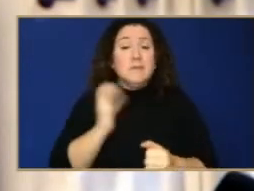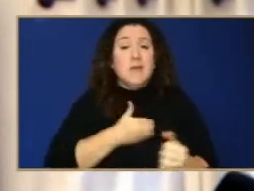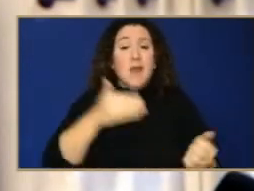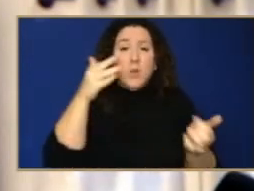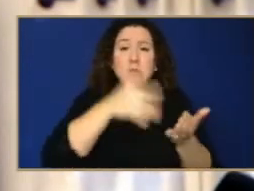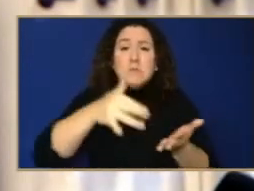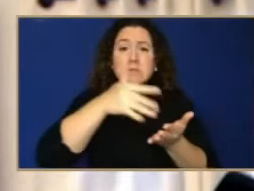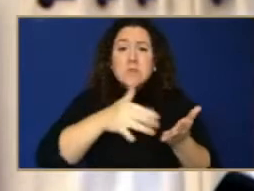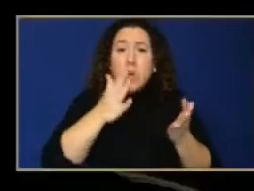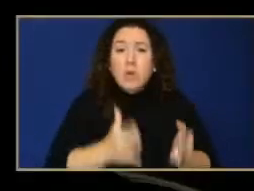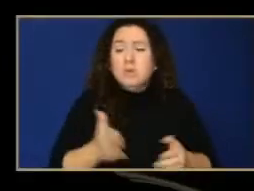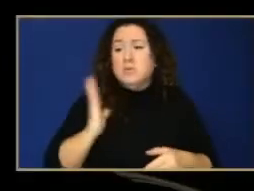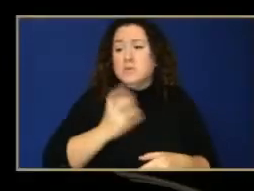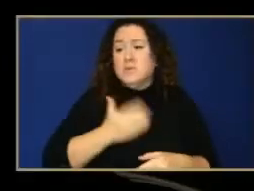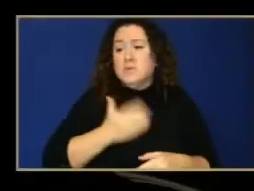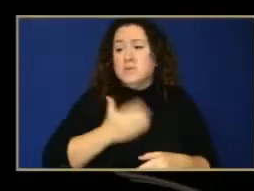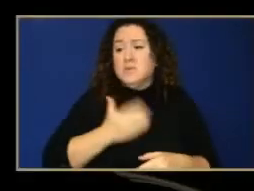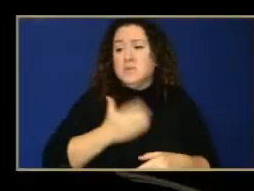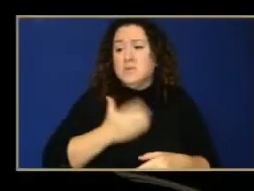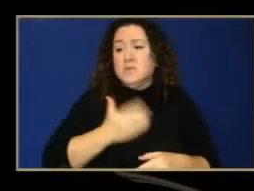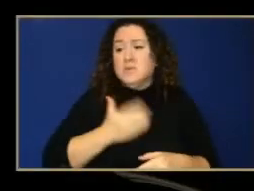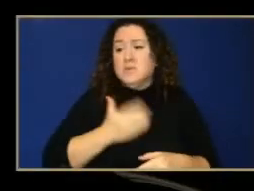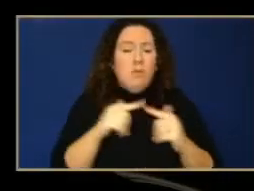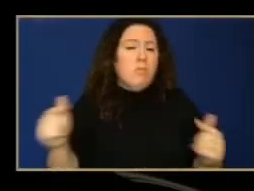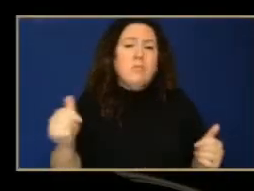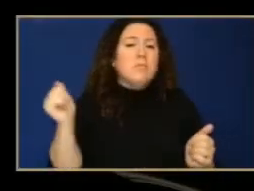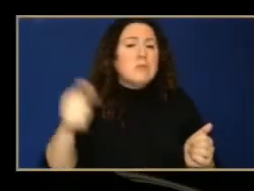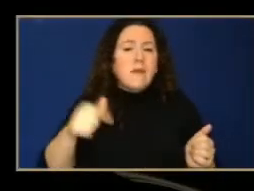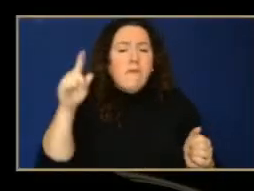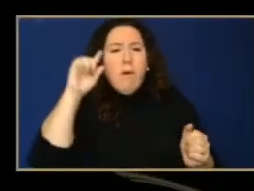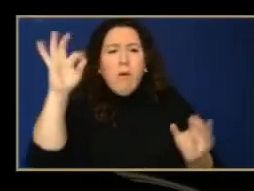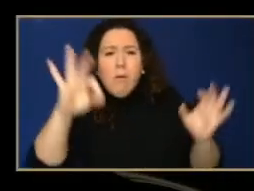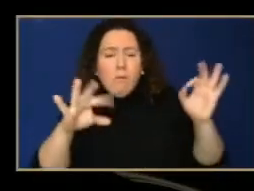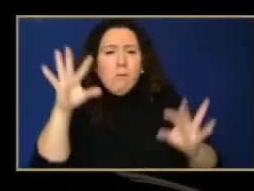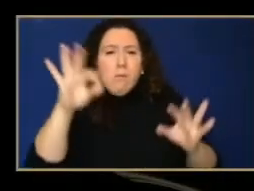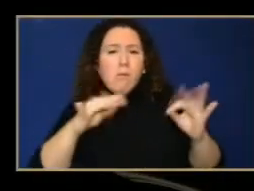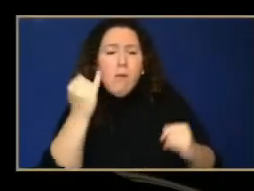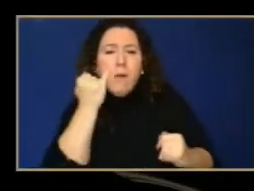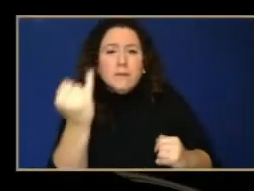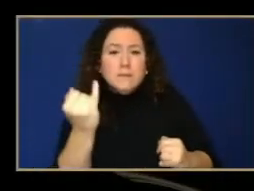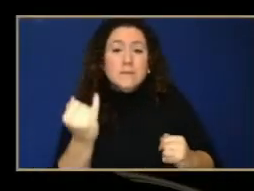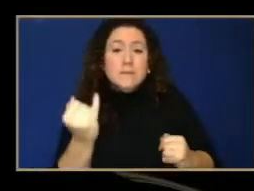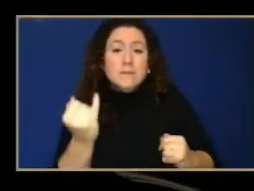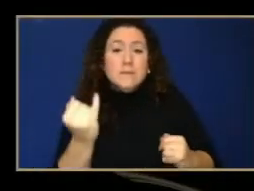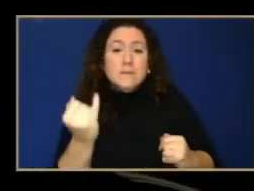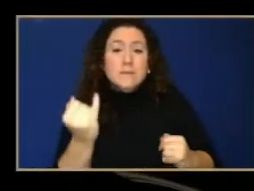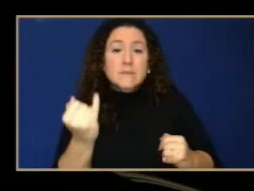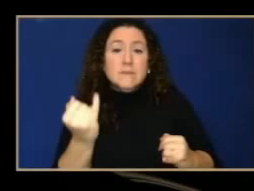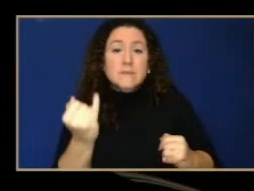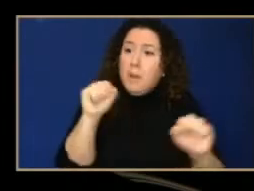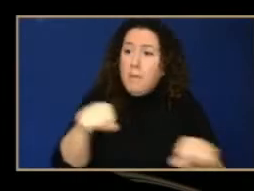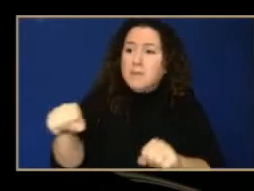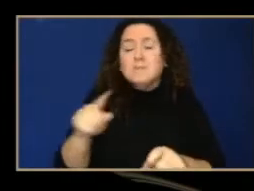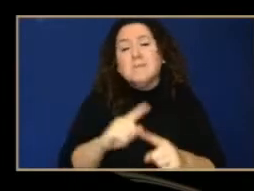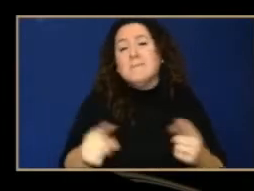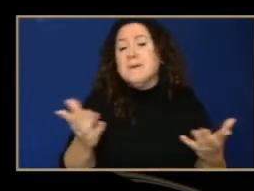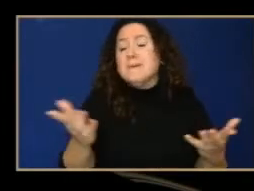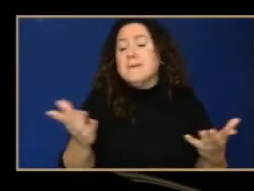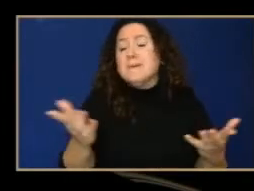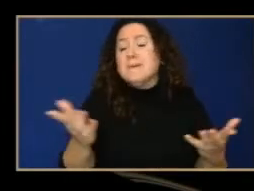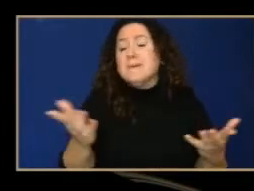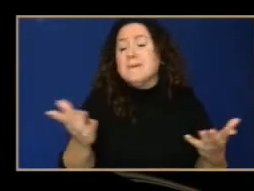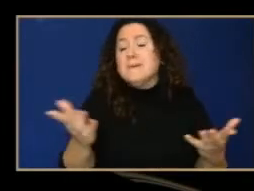have proposed all these. They're all plausible ideas, and without additional observations from the time, it's hard to say for sure exactly what it was. What is exciting is